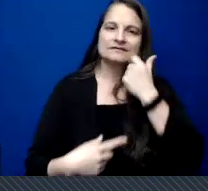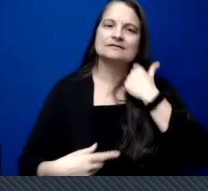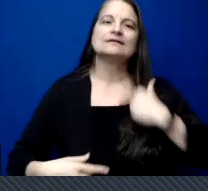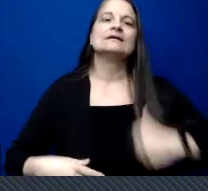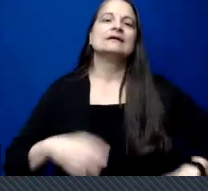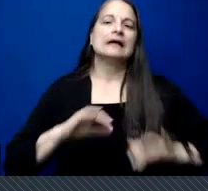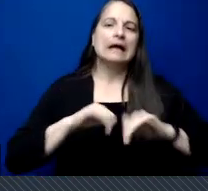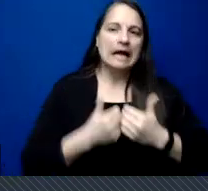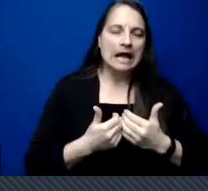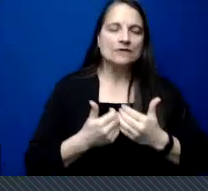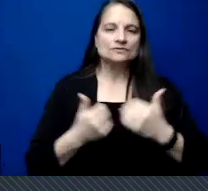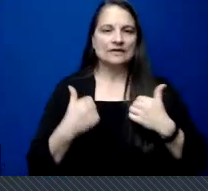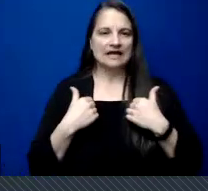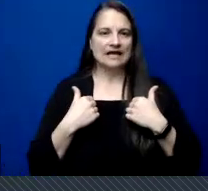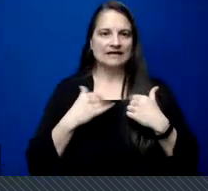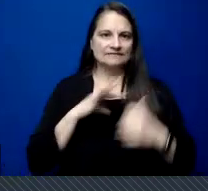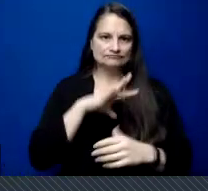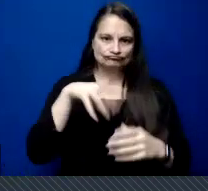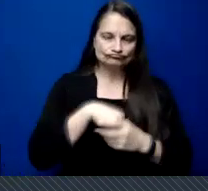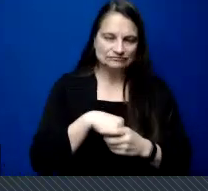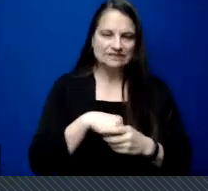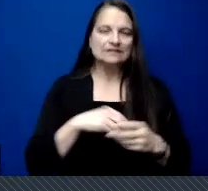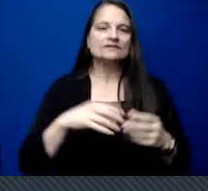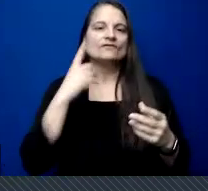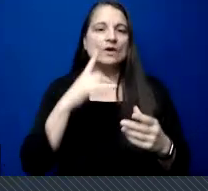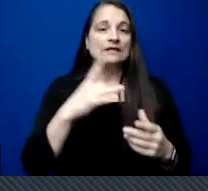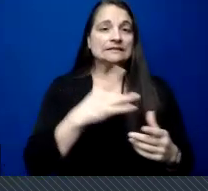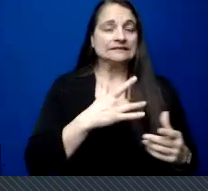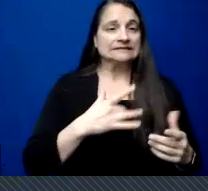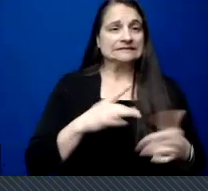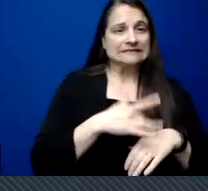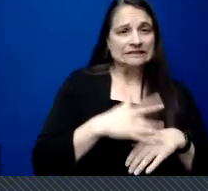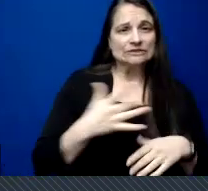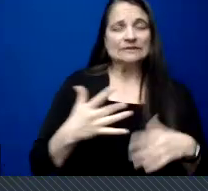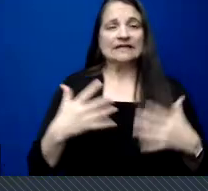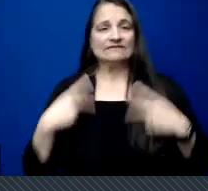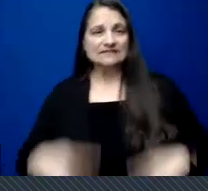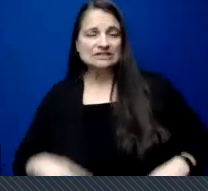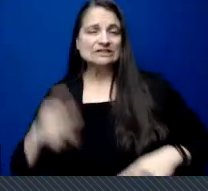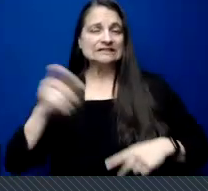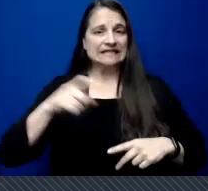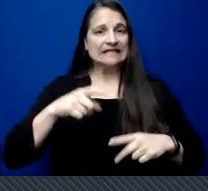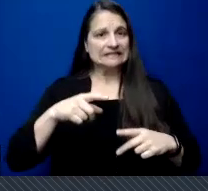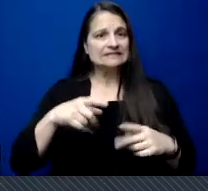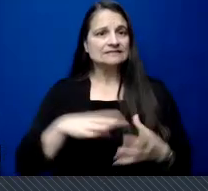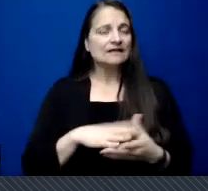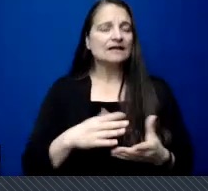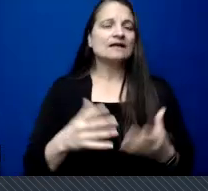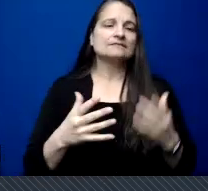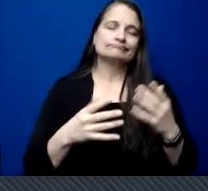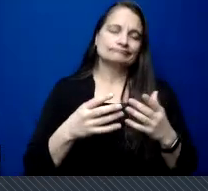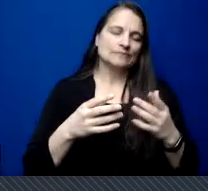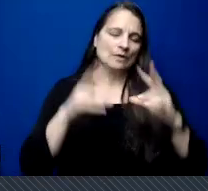an accessible and inclusive gaming environment for both physical and sensory needs. And we're going to be exploring assistive technology